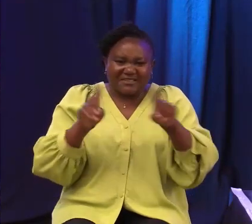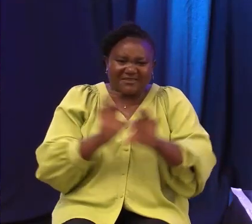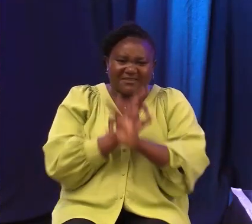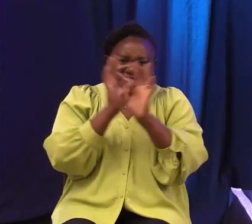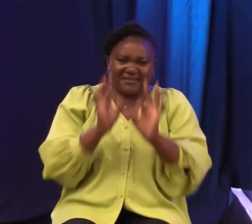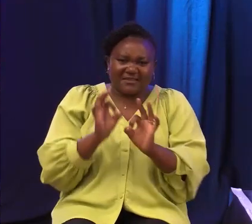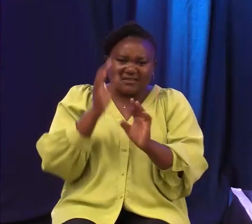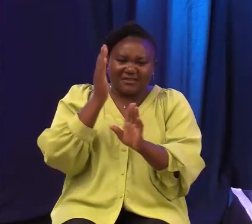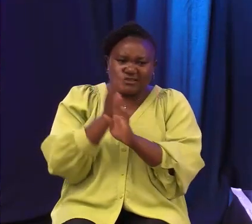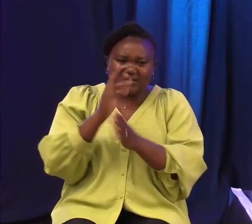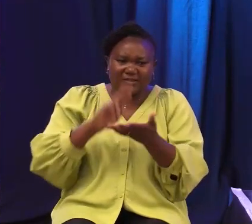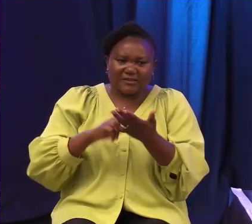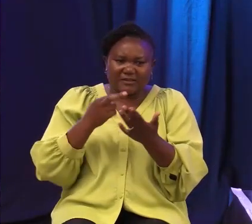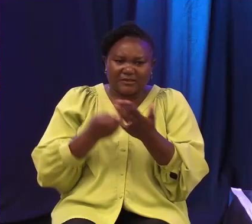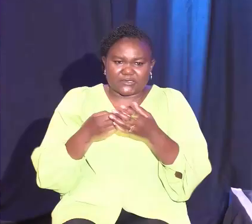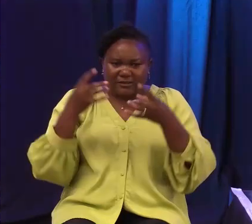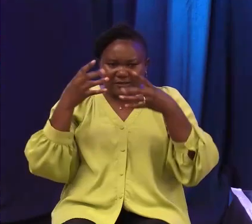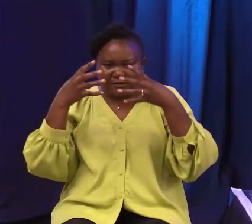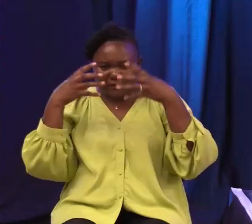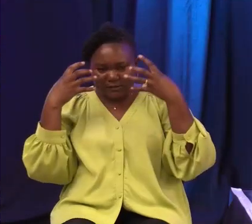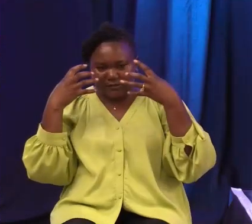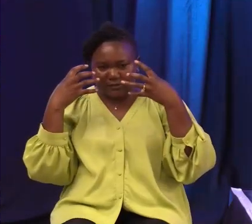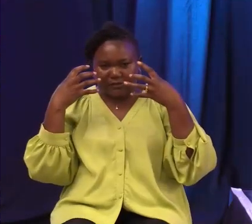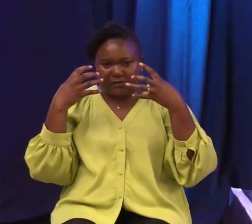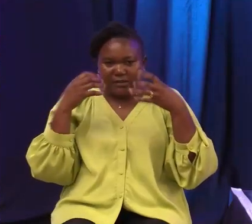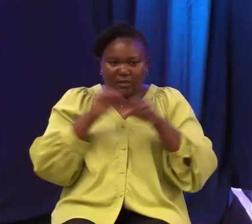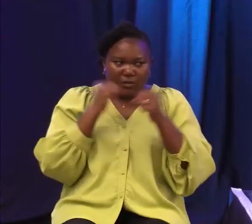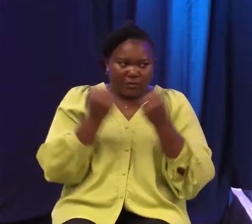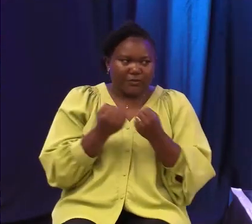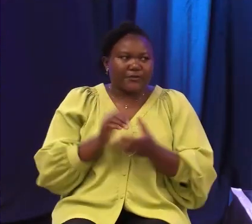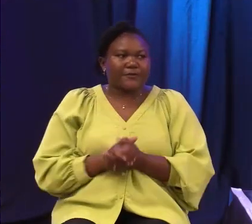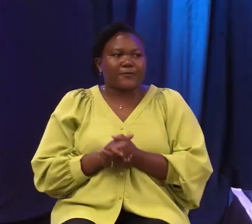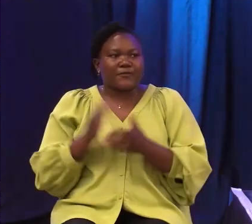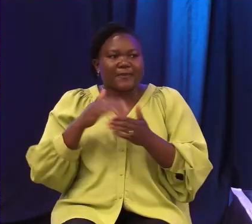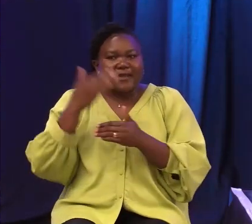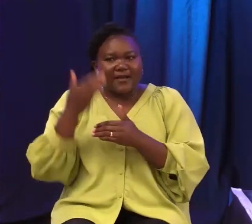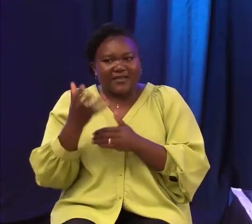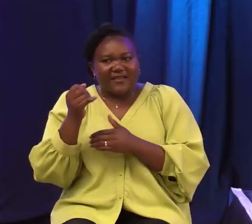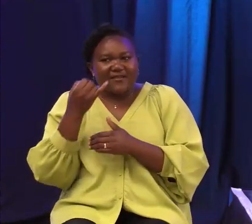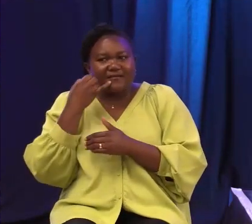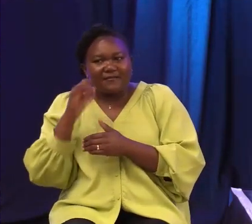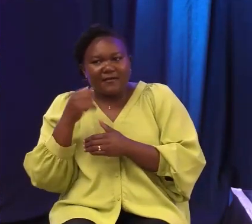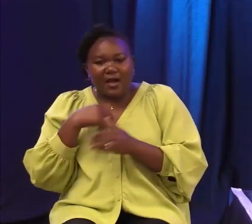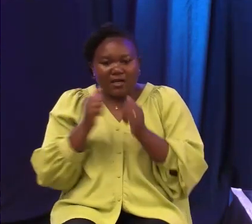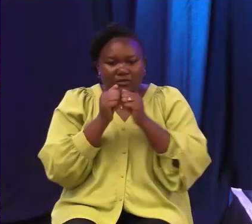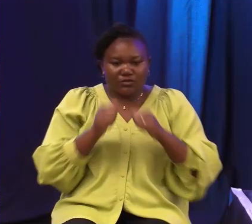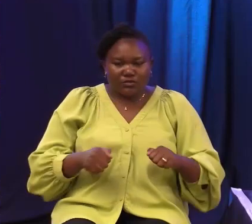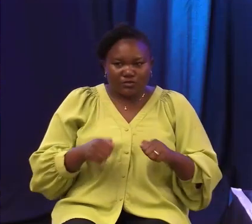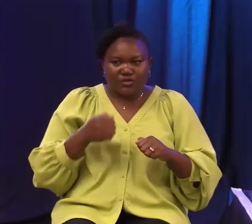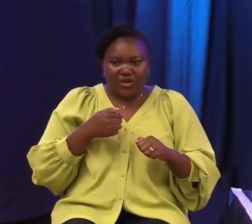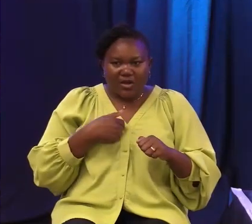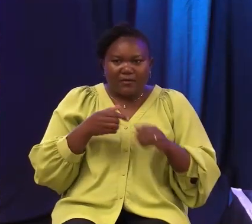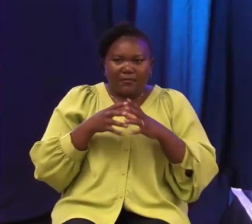accurate representation of the Ombudsman organization. After gaining some information, I decided on going for a